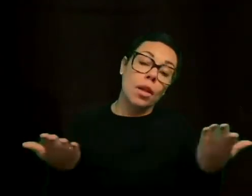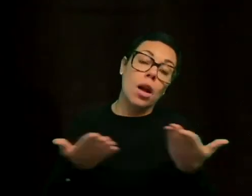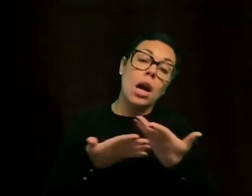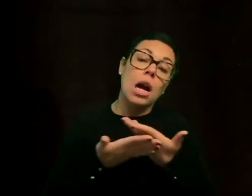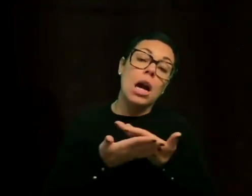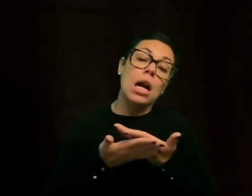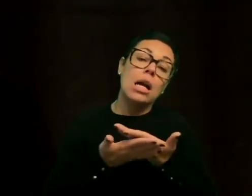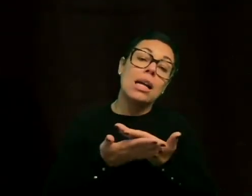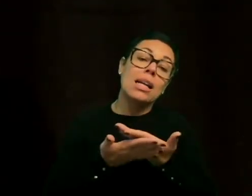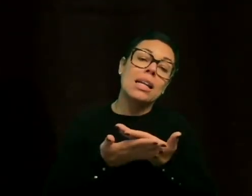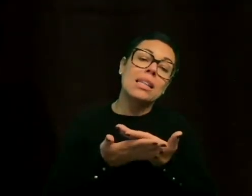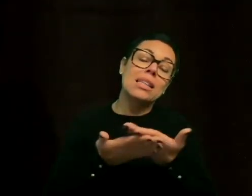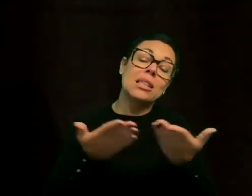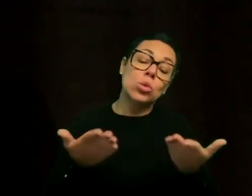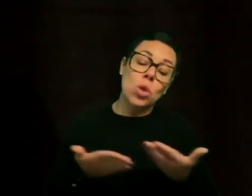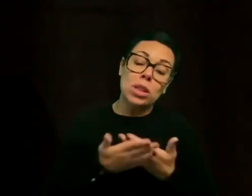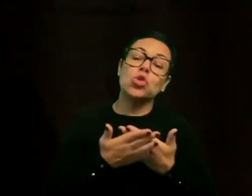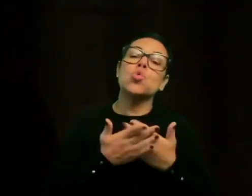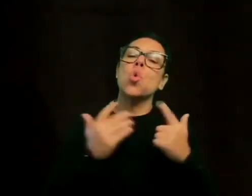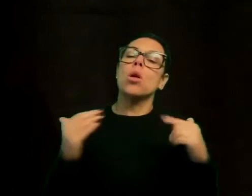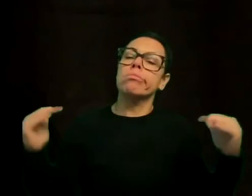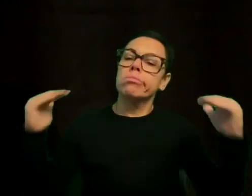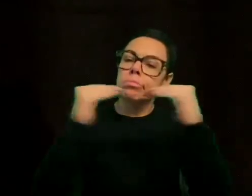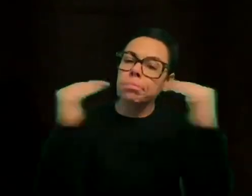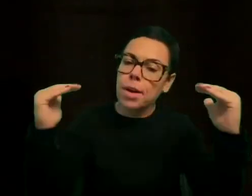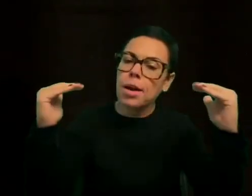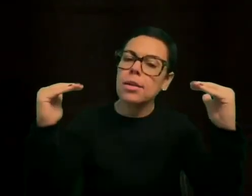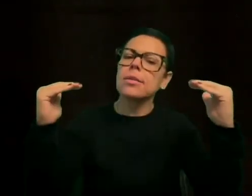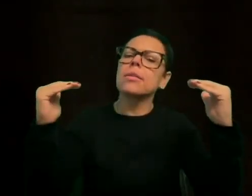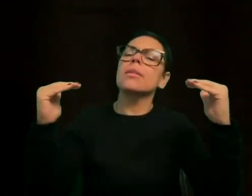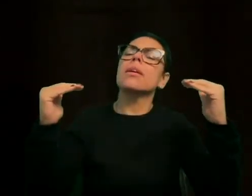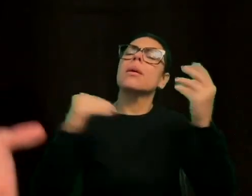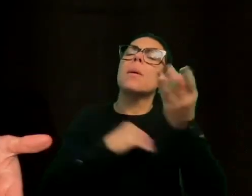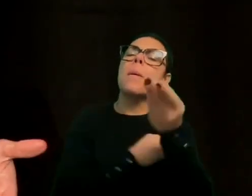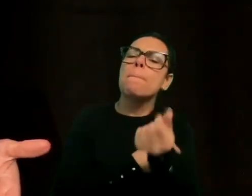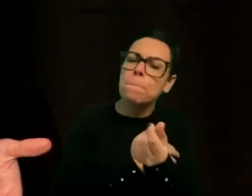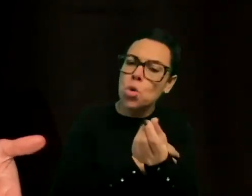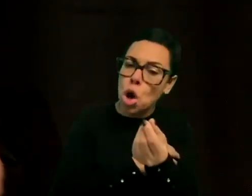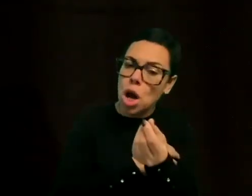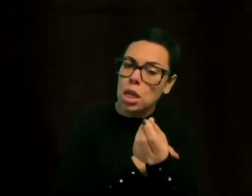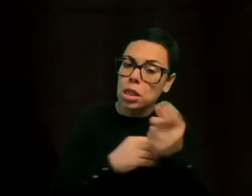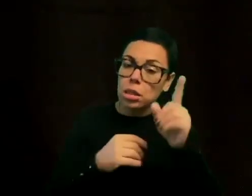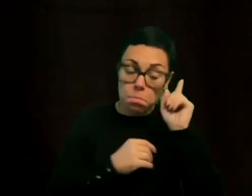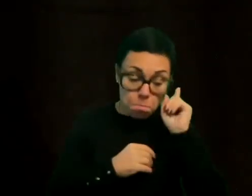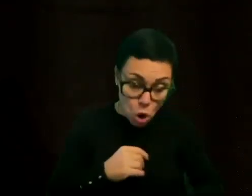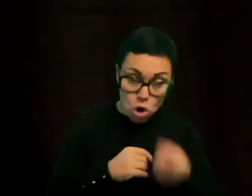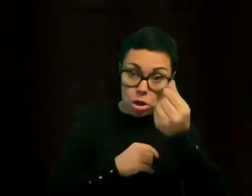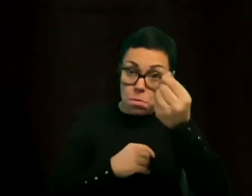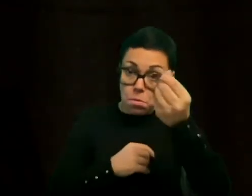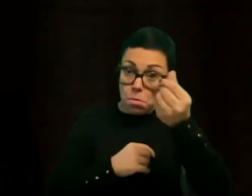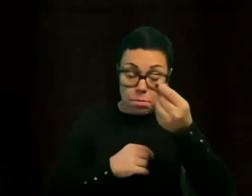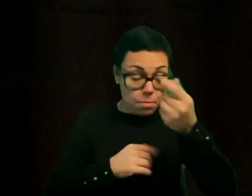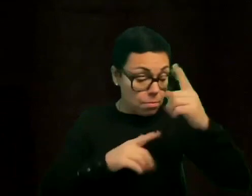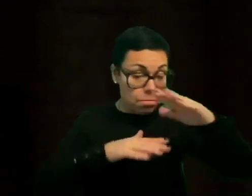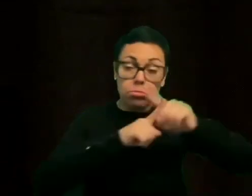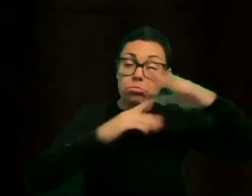about a price that is as low as possible and it's as transparent as possible, but it's also about